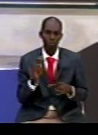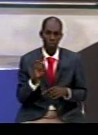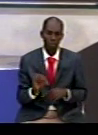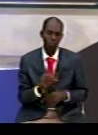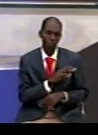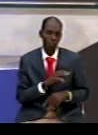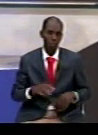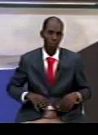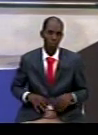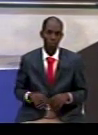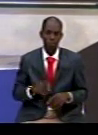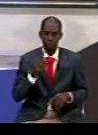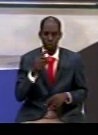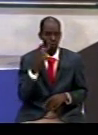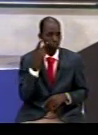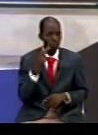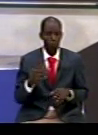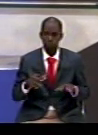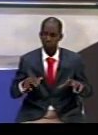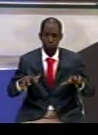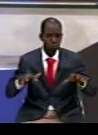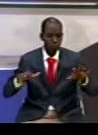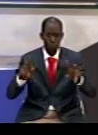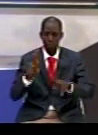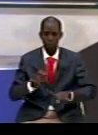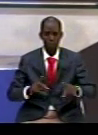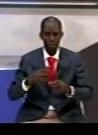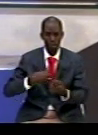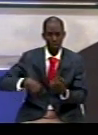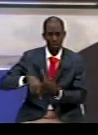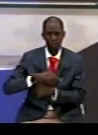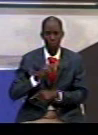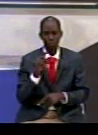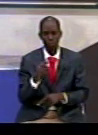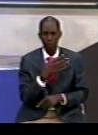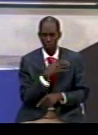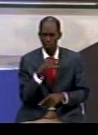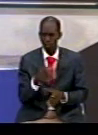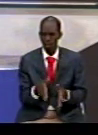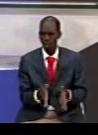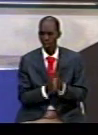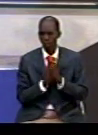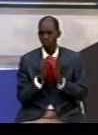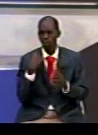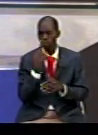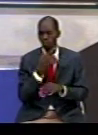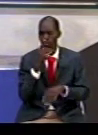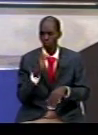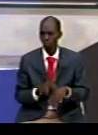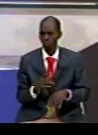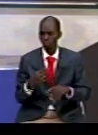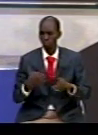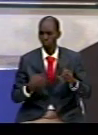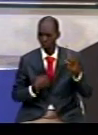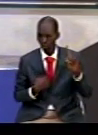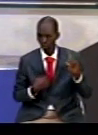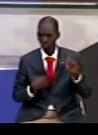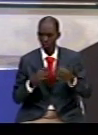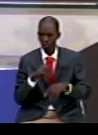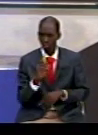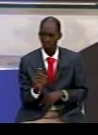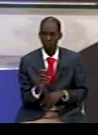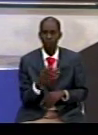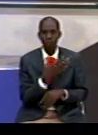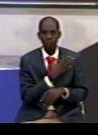thou seest the multitude thronging thee, and seest thou who touched me? And